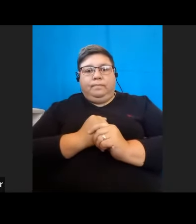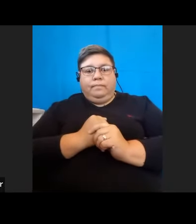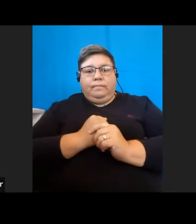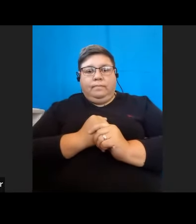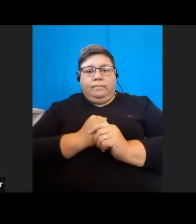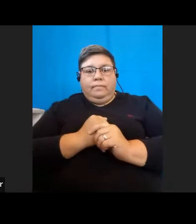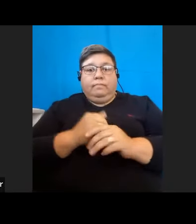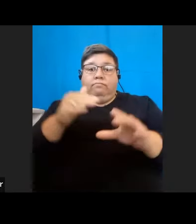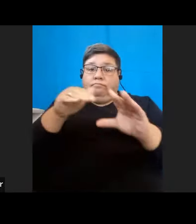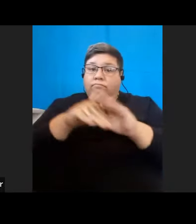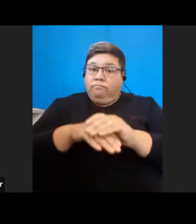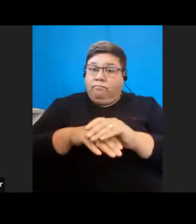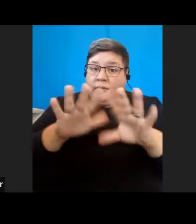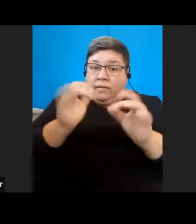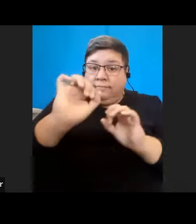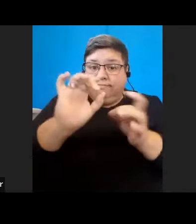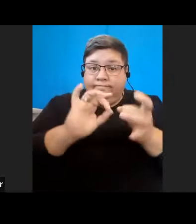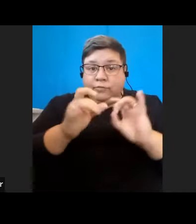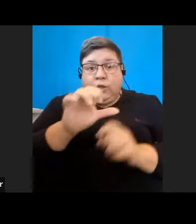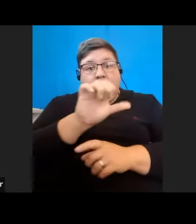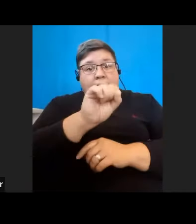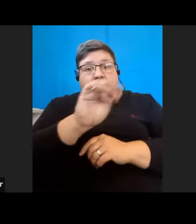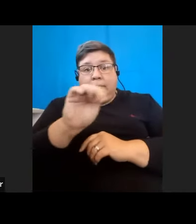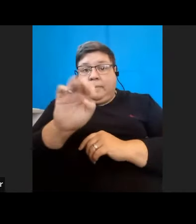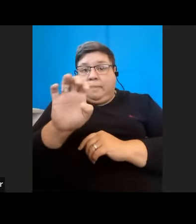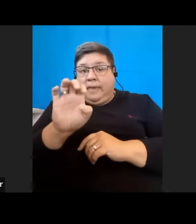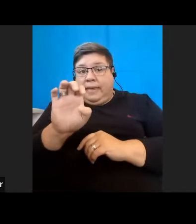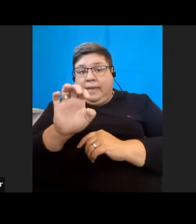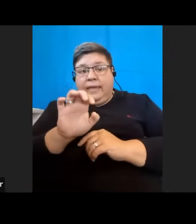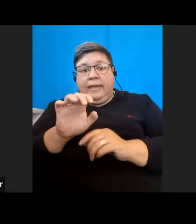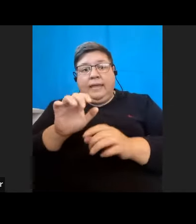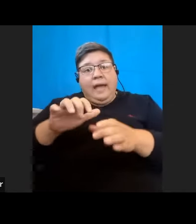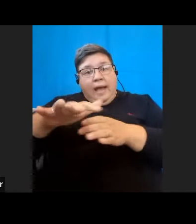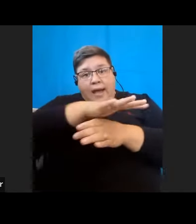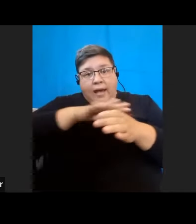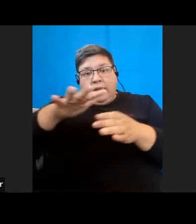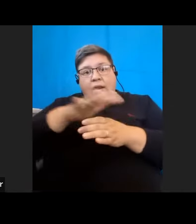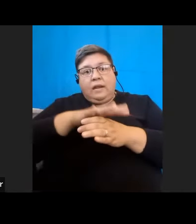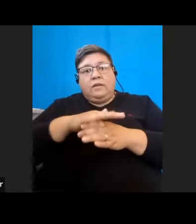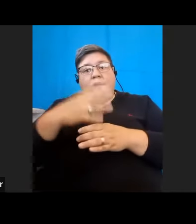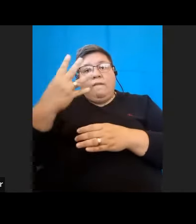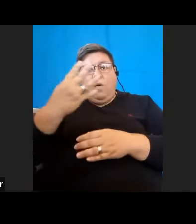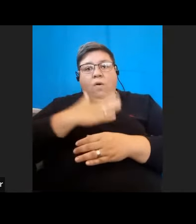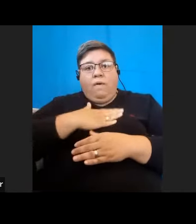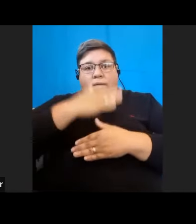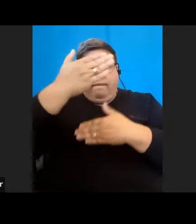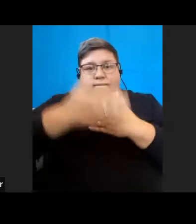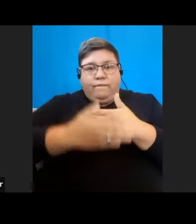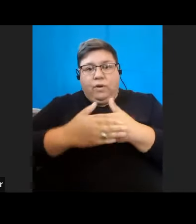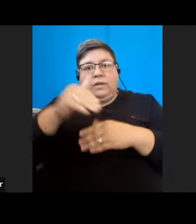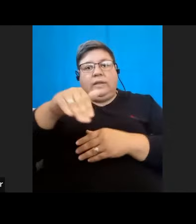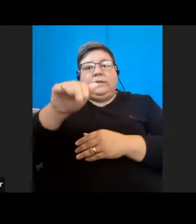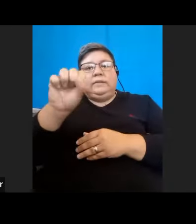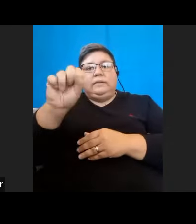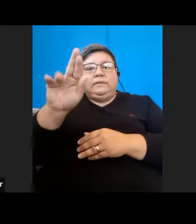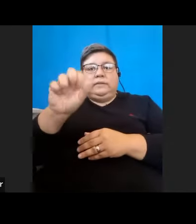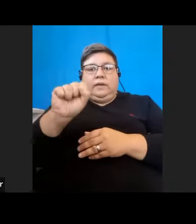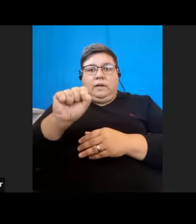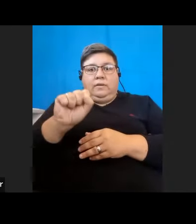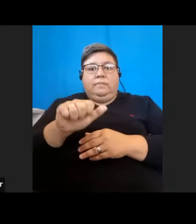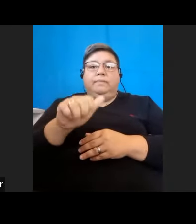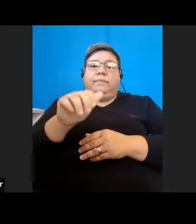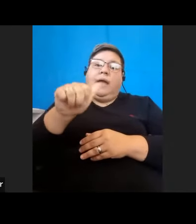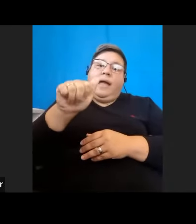Enhancing trade within the SMME arena is at the forefront in SARS, and the AEO